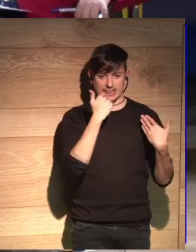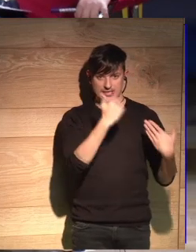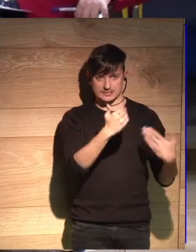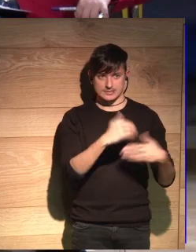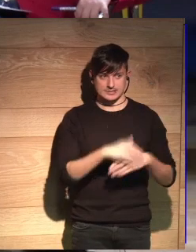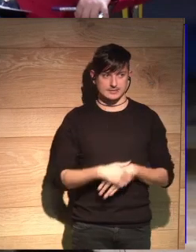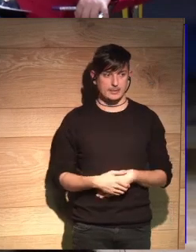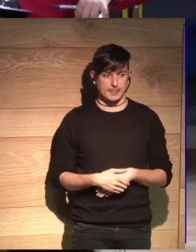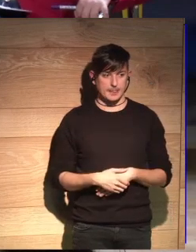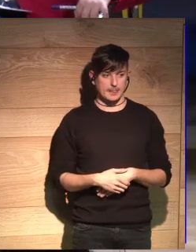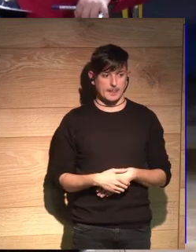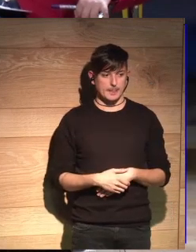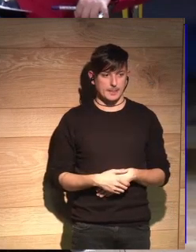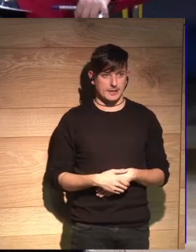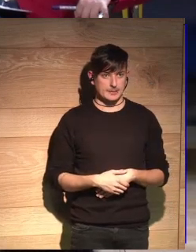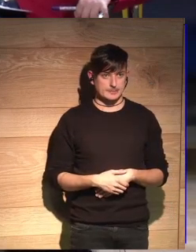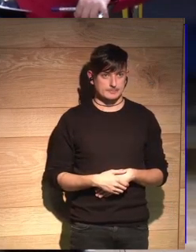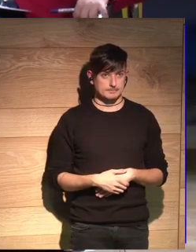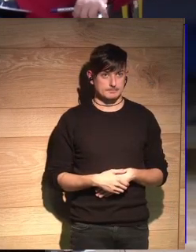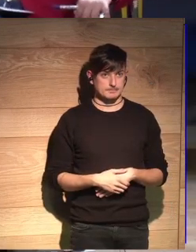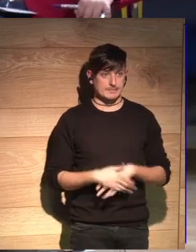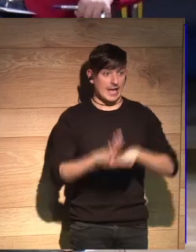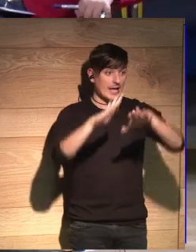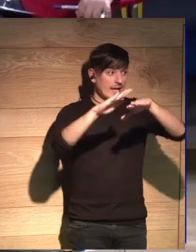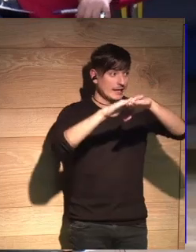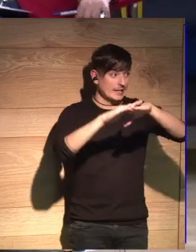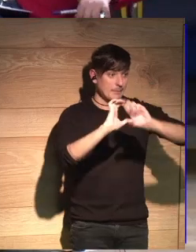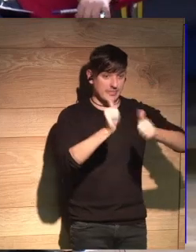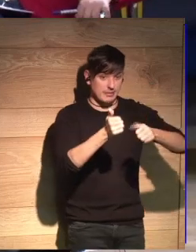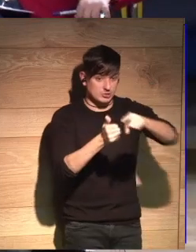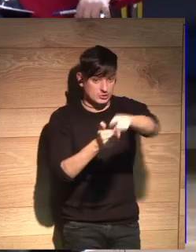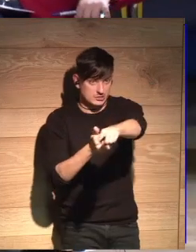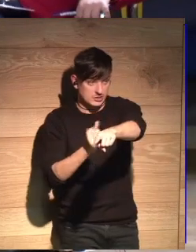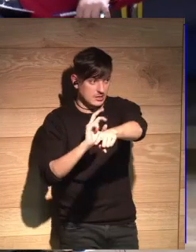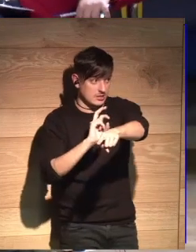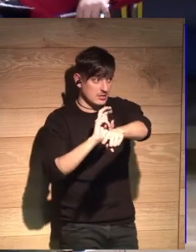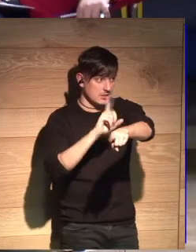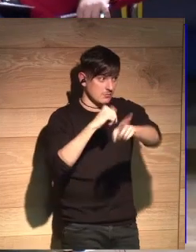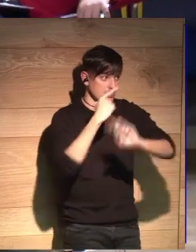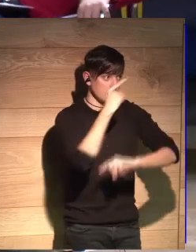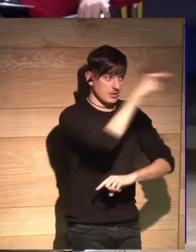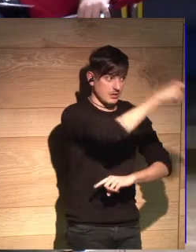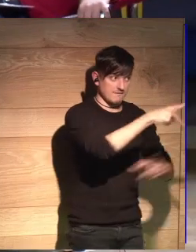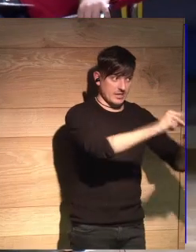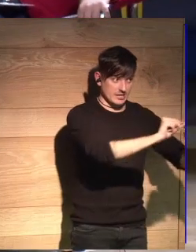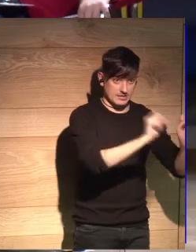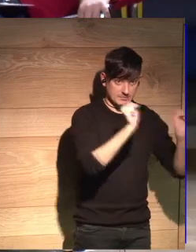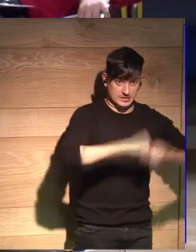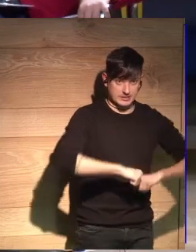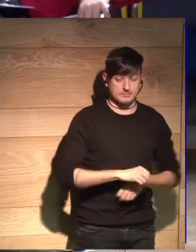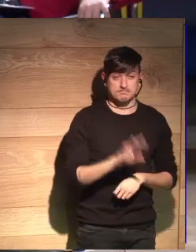Thank you. Sorry, and another one to our right. But we'll start here and then we continue.